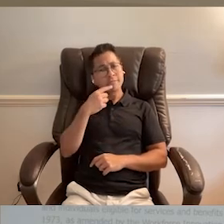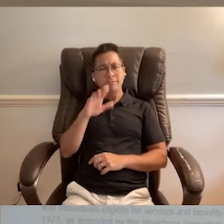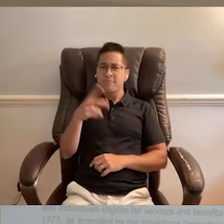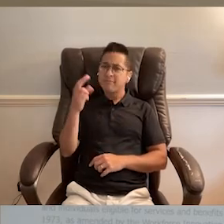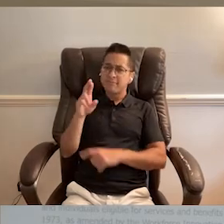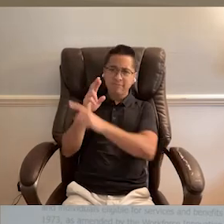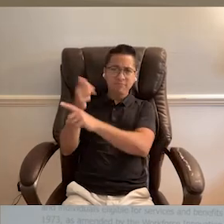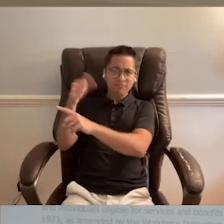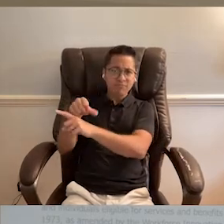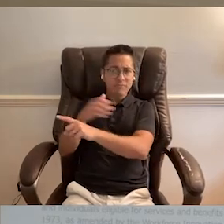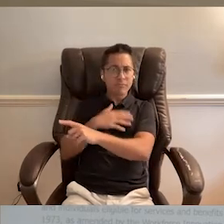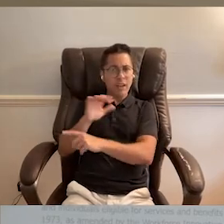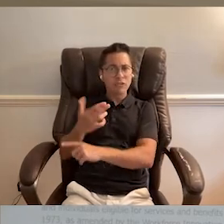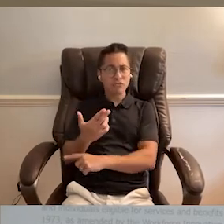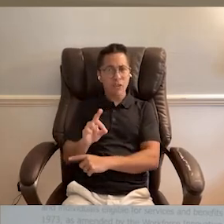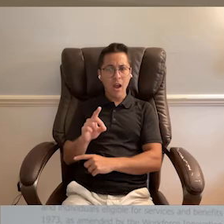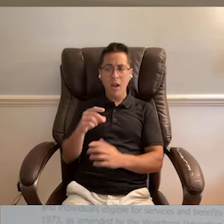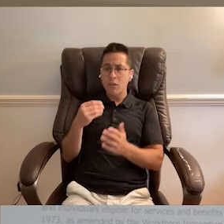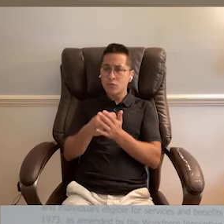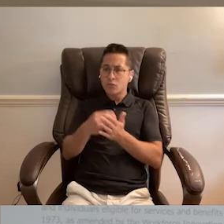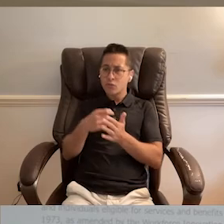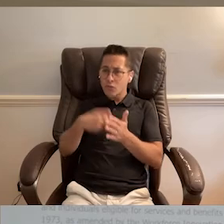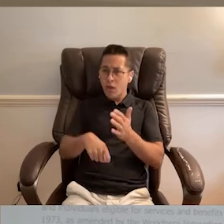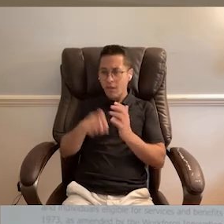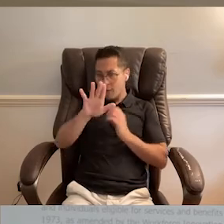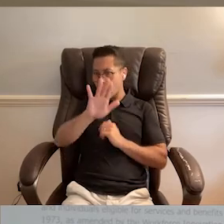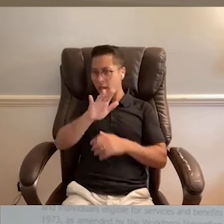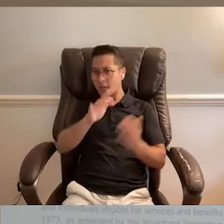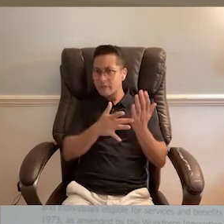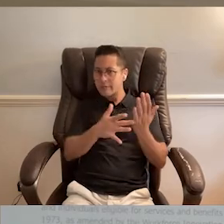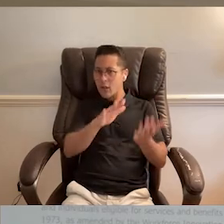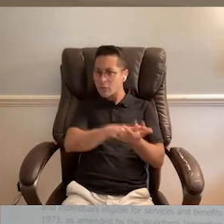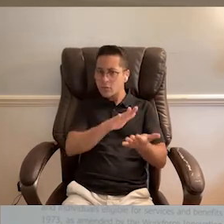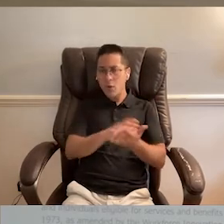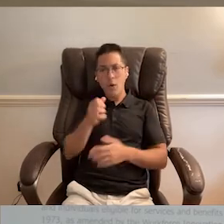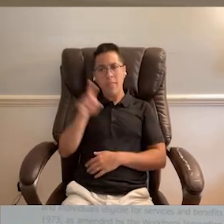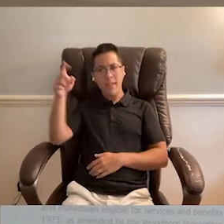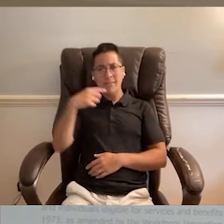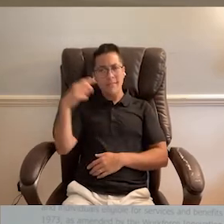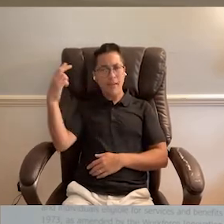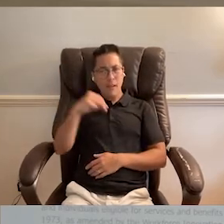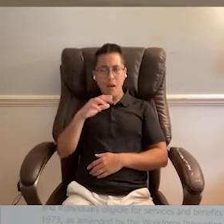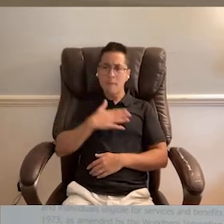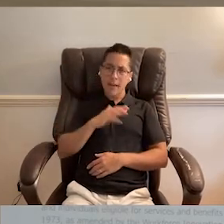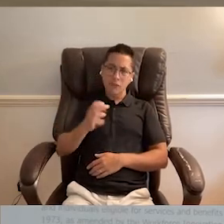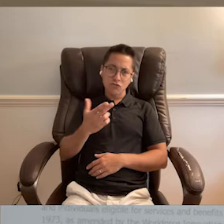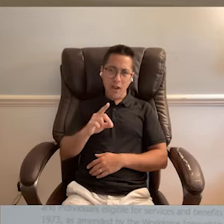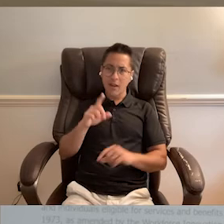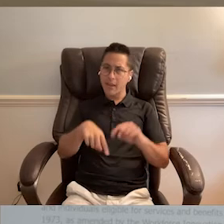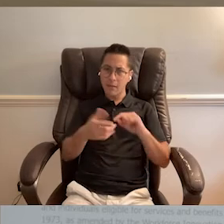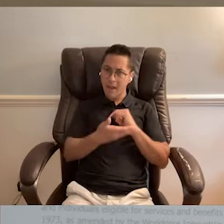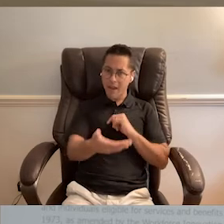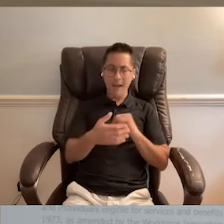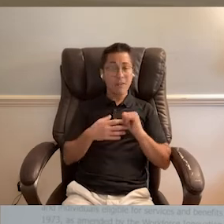child tuition to their technical school, or they've said no, that my child's not employable. So remember, for